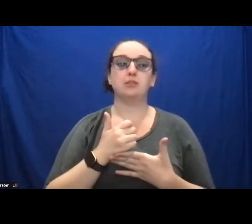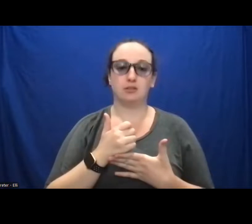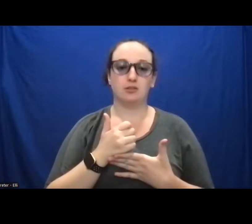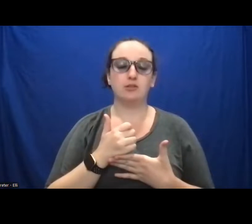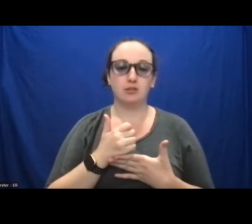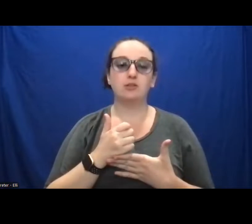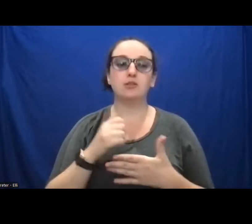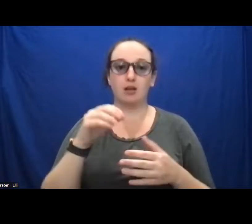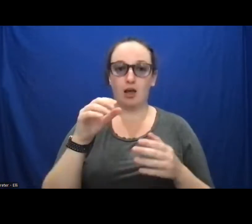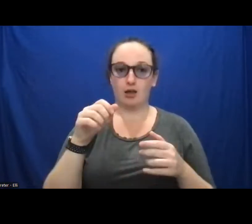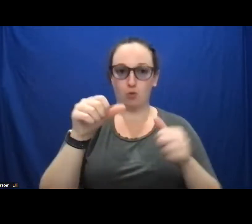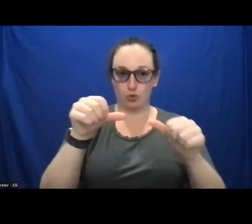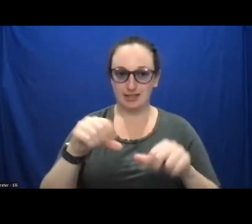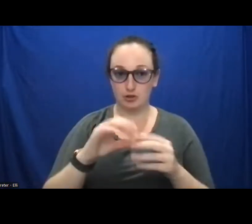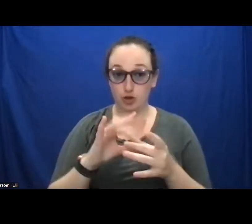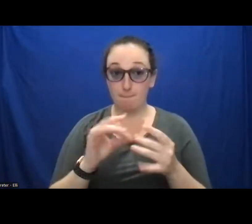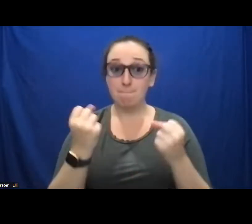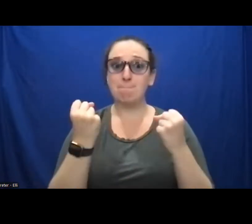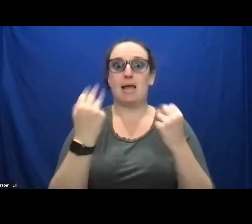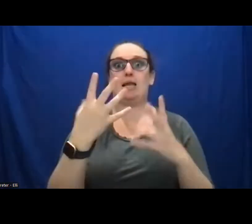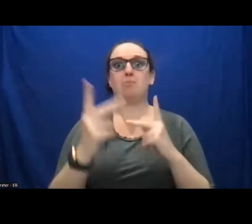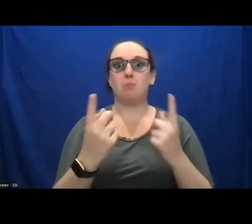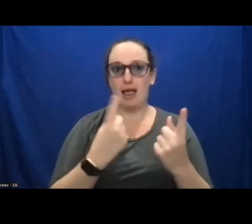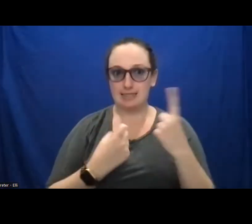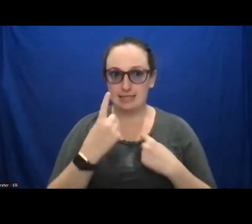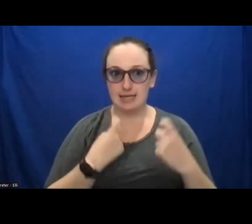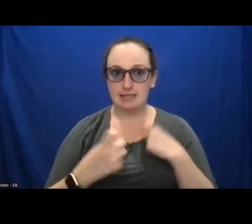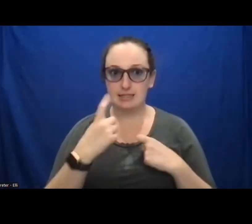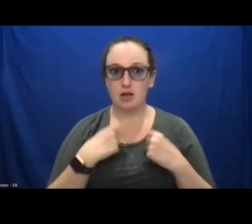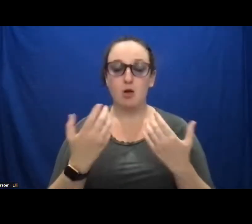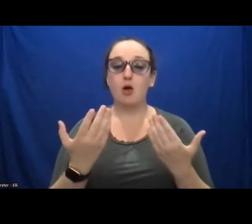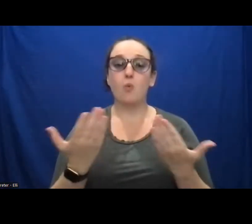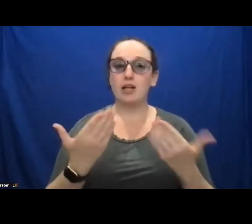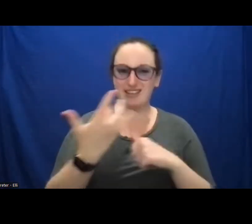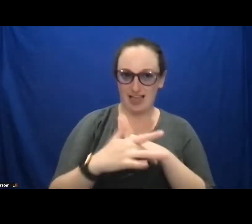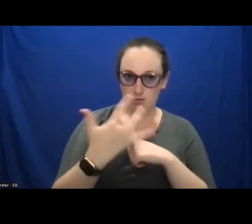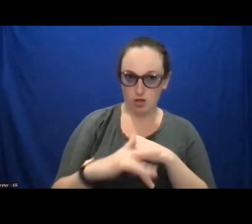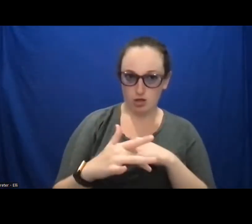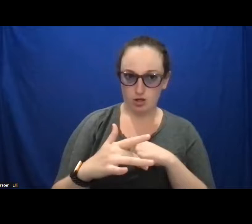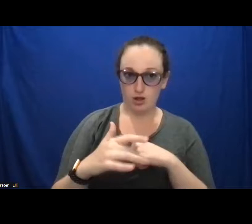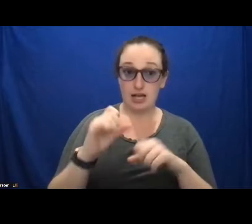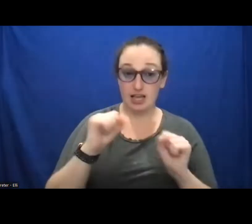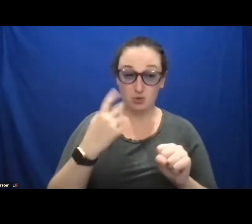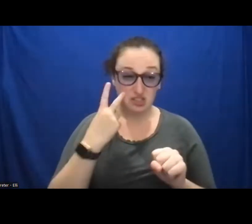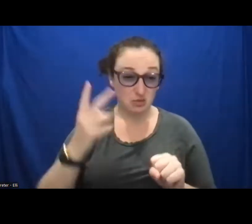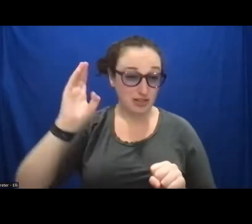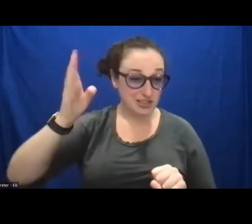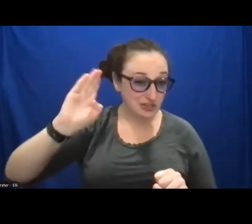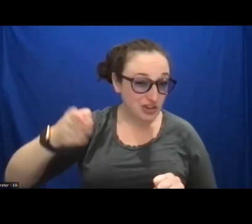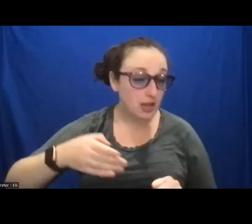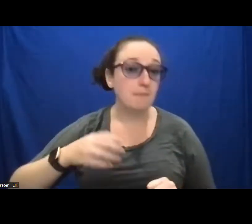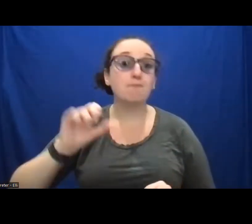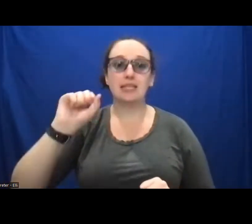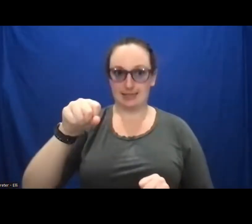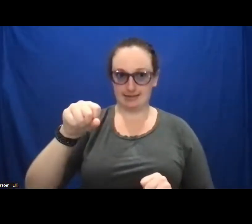I also know there were lots of people asking in the chat about what would be available after this is over. So we'll have the recording,